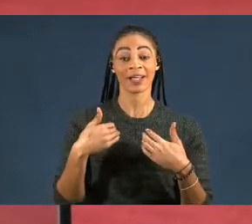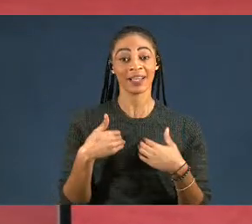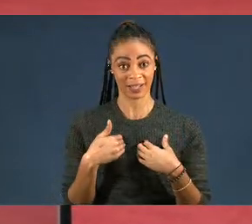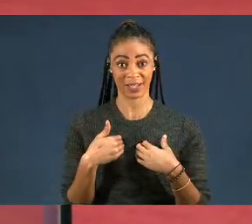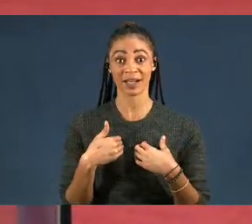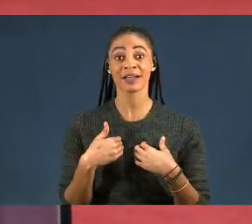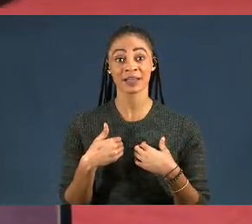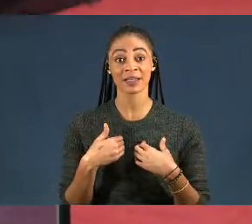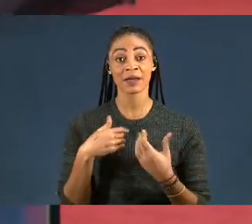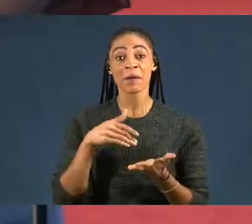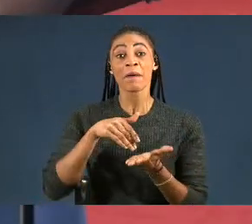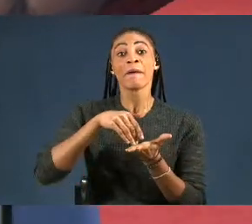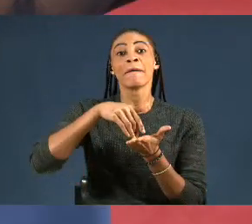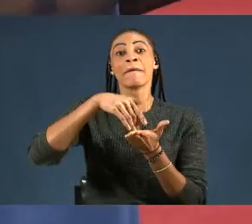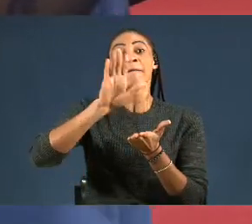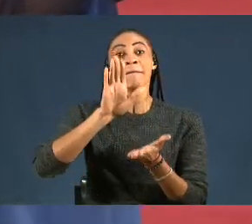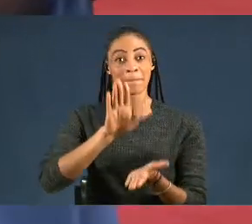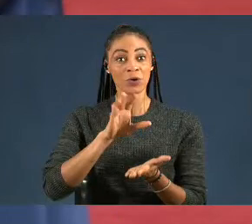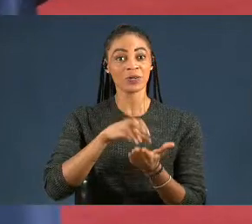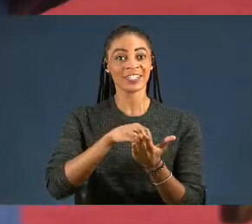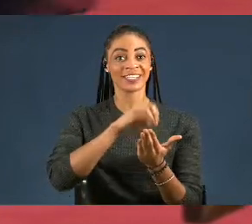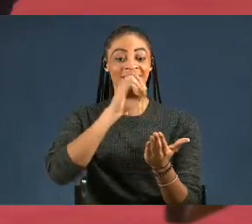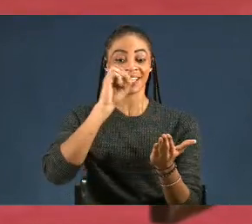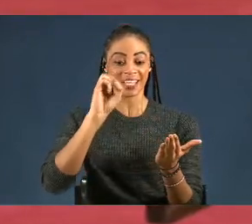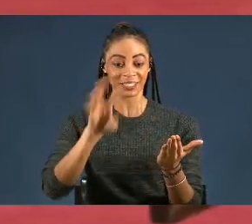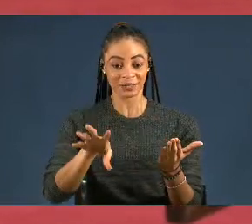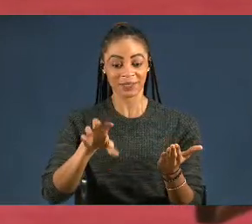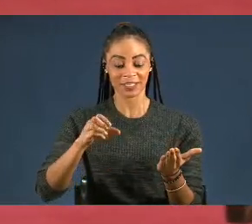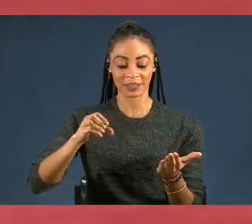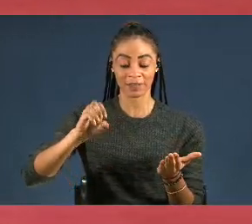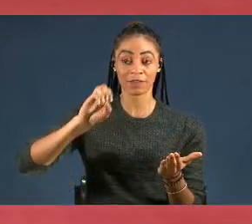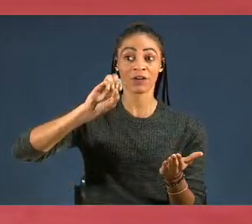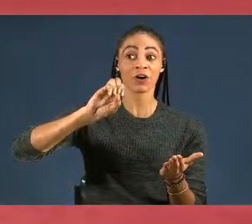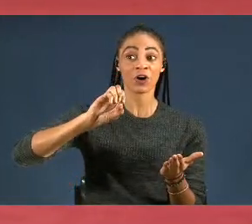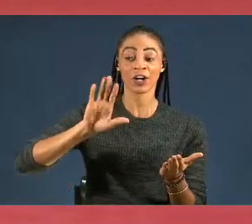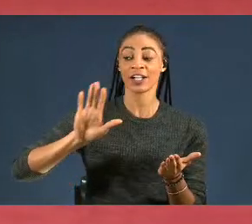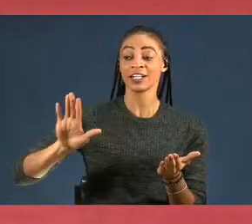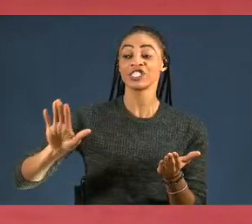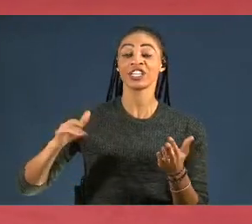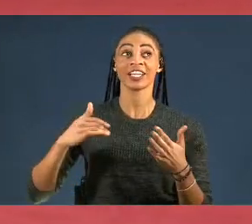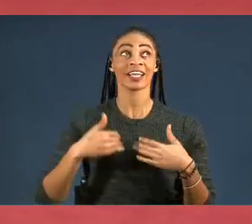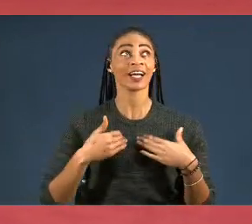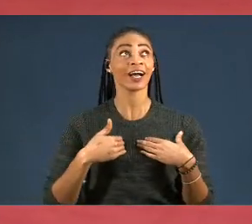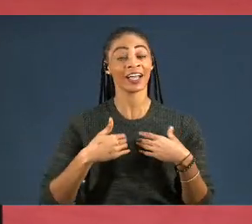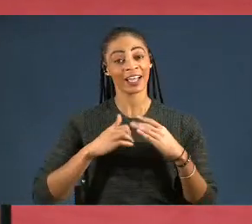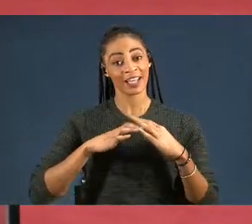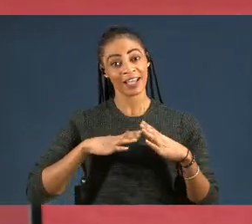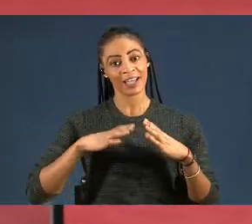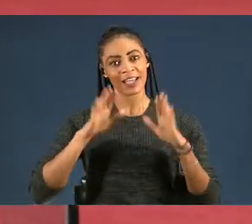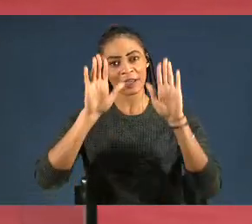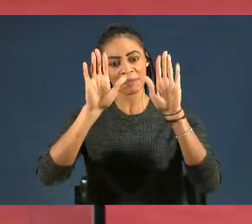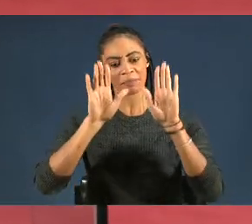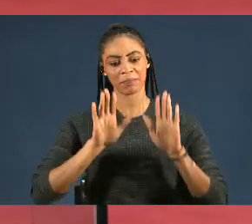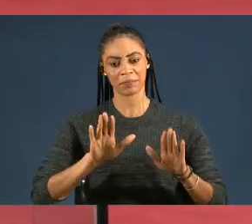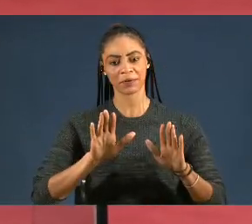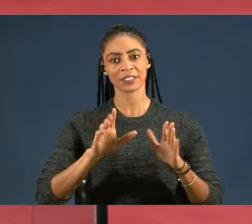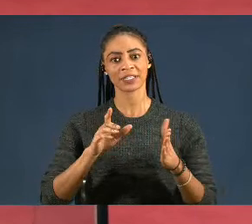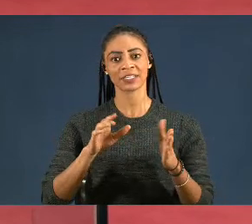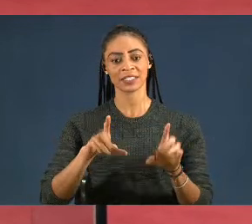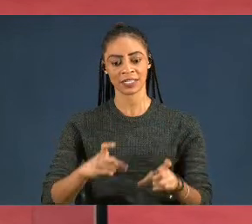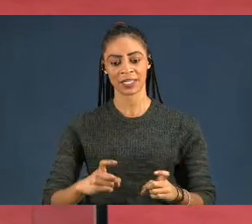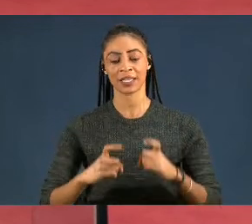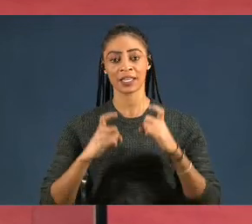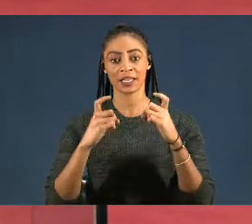precious ointment that she had in her own life. It was the greatest gift she had. And what